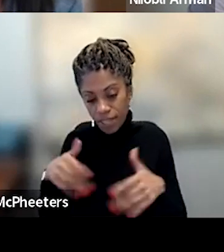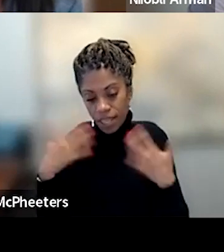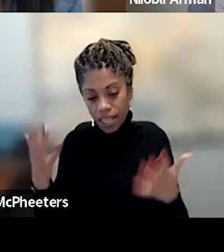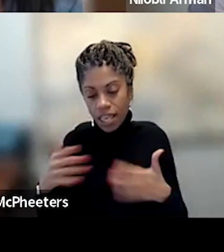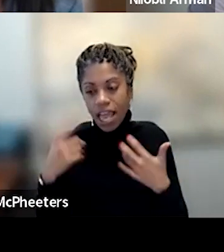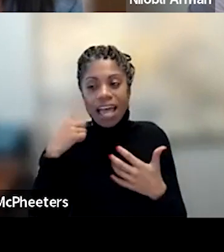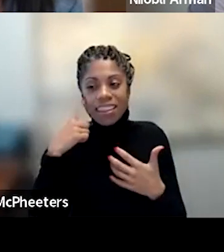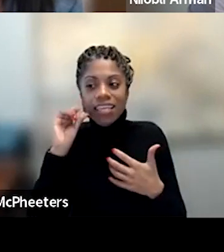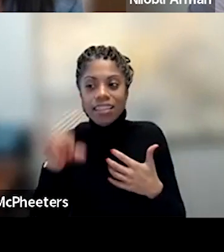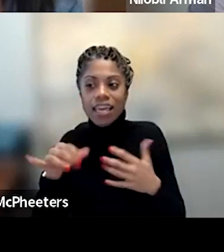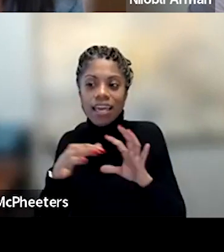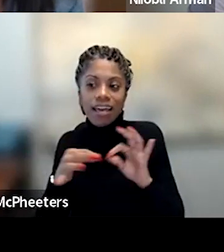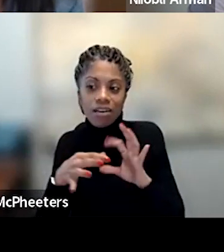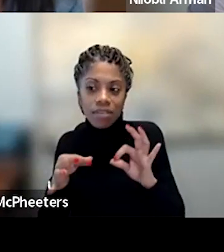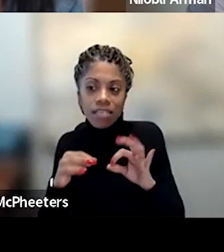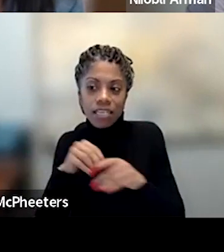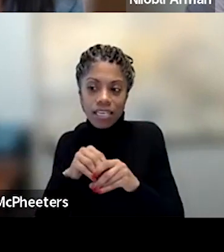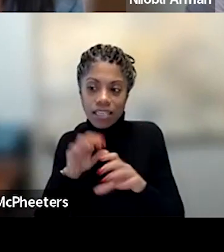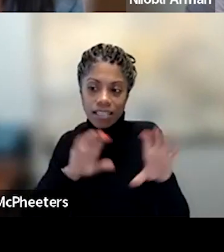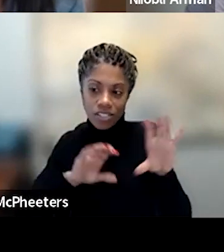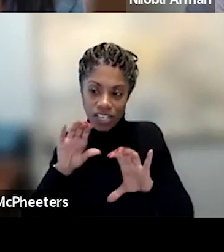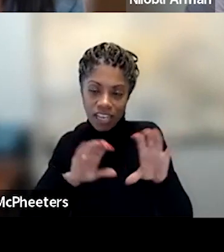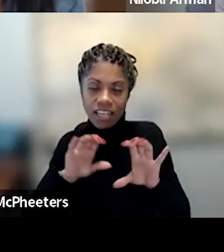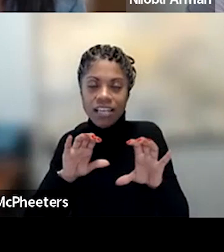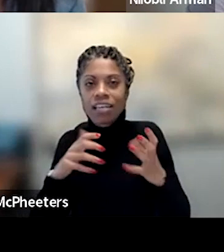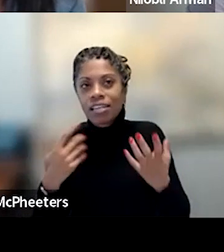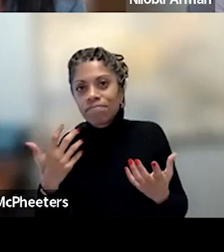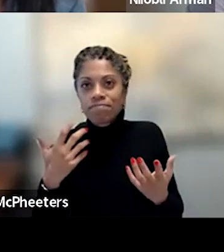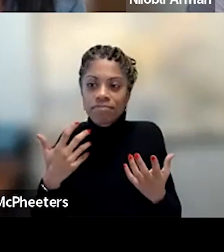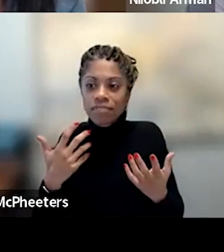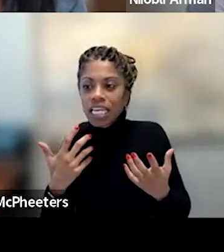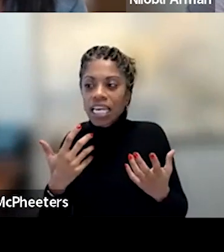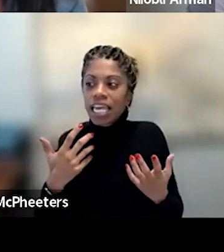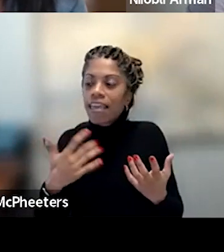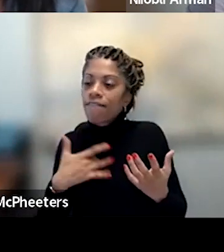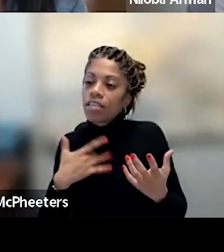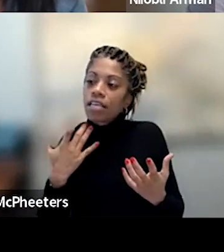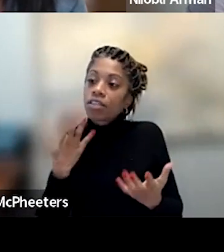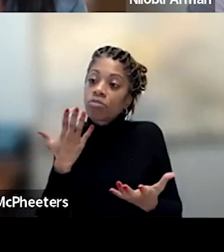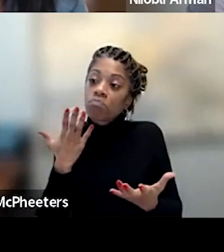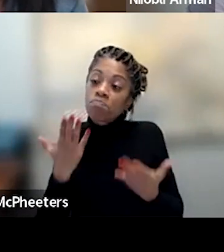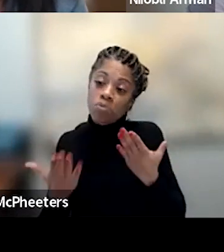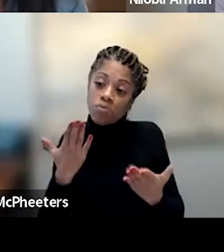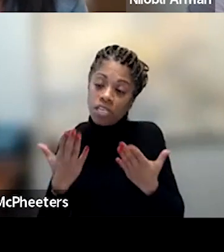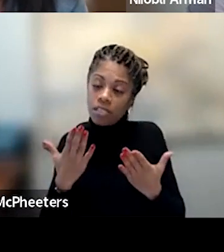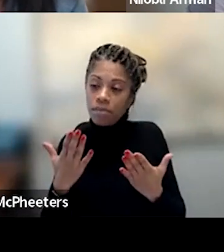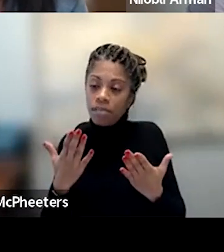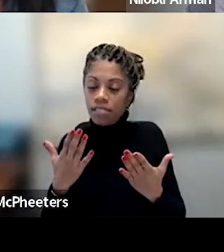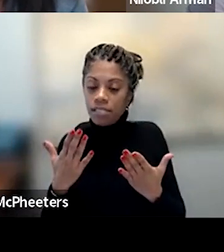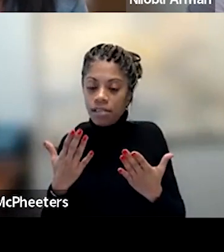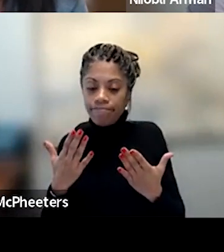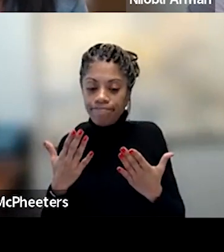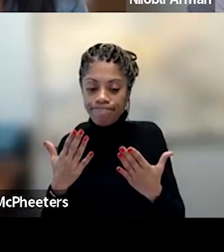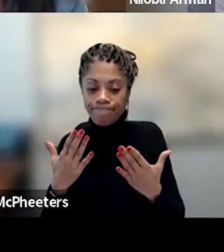provides a goal for some tension we need to resolve, so that you really don't have people who